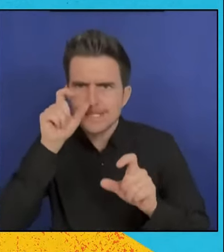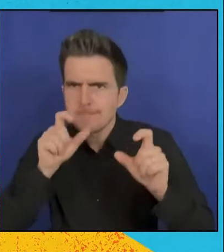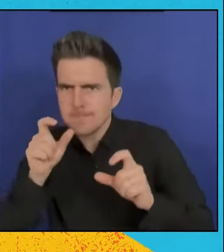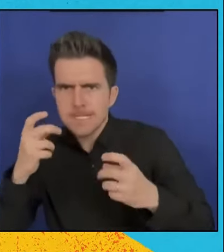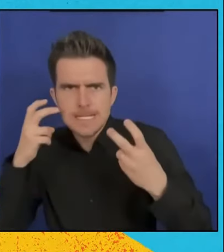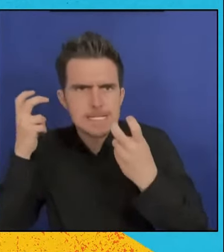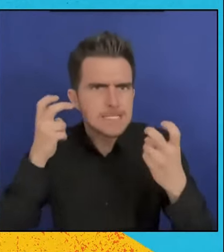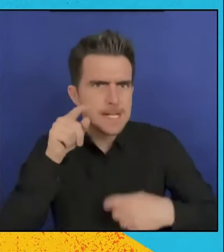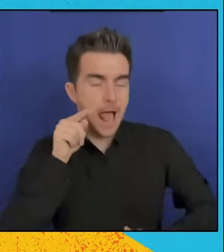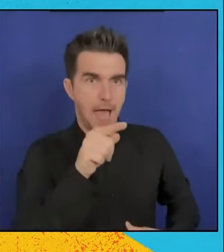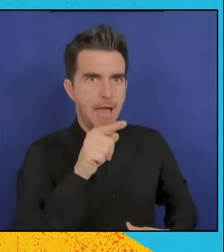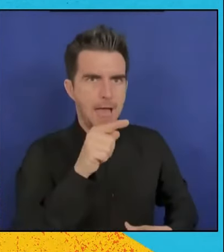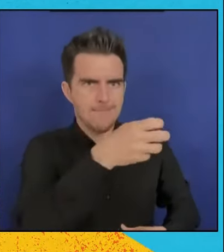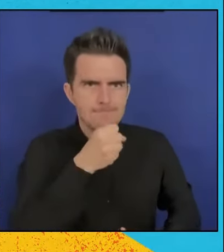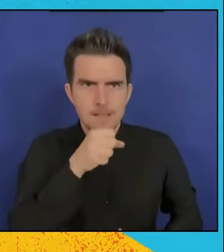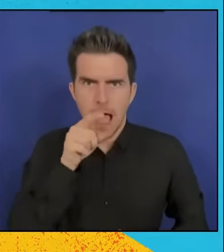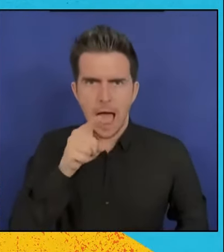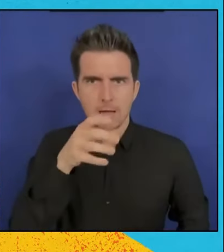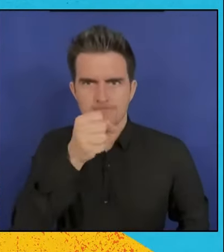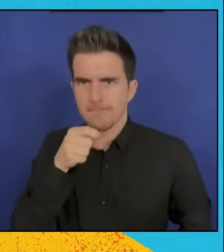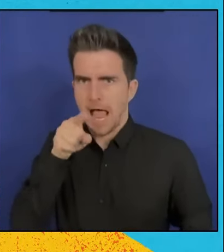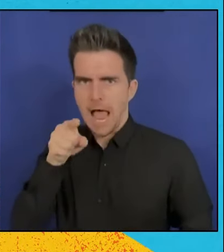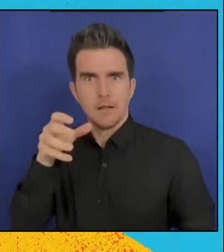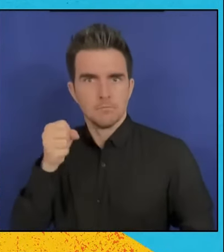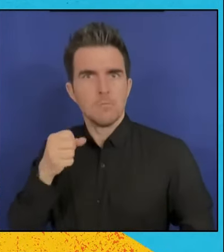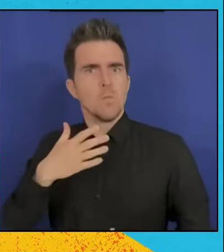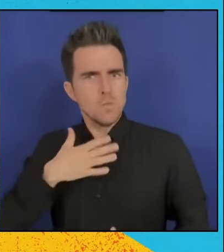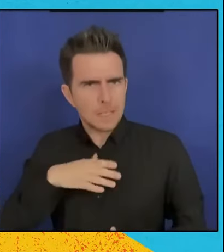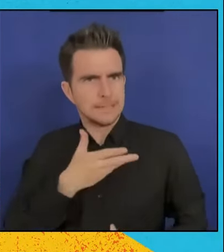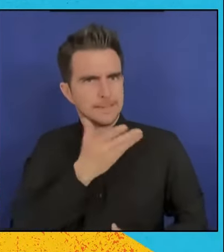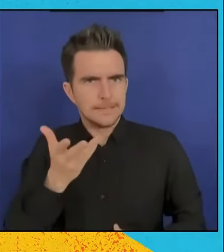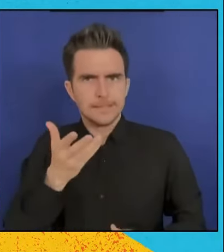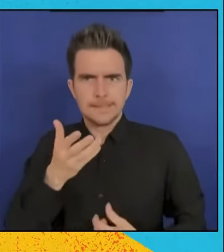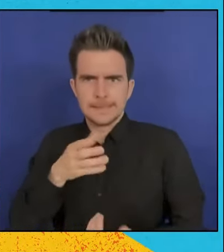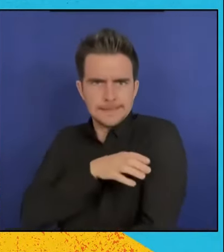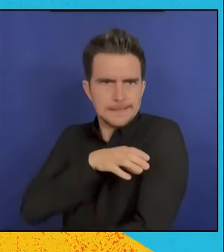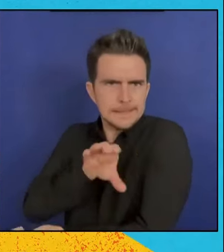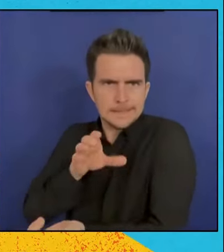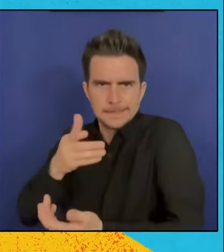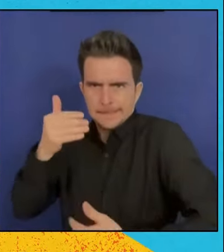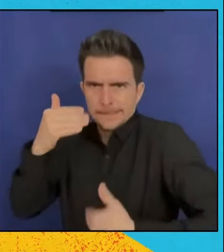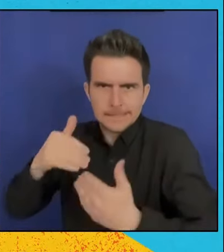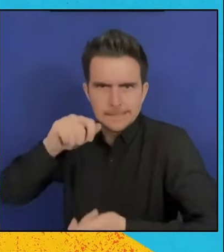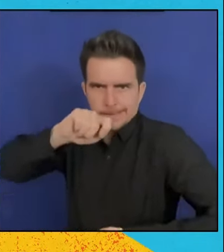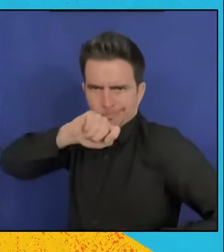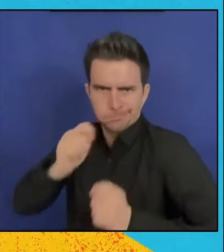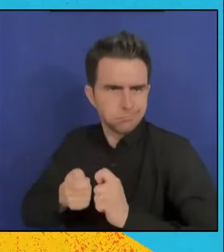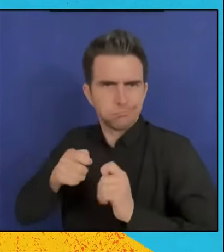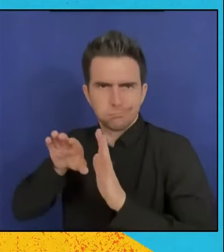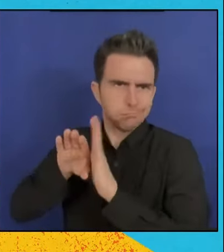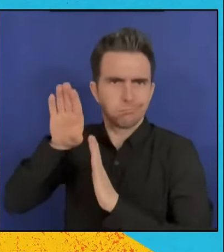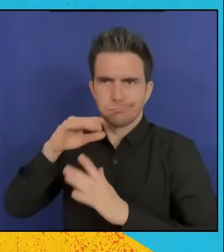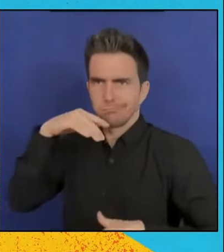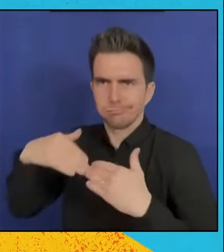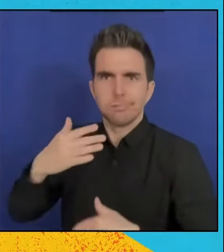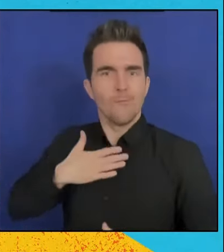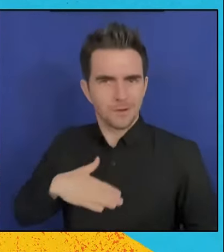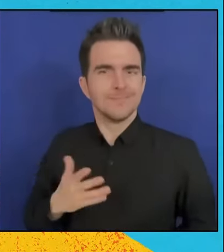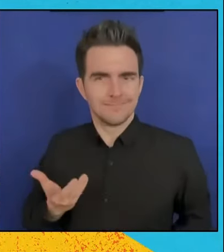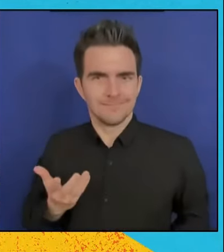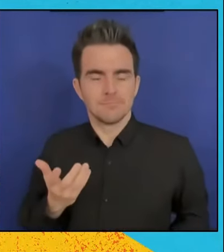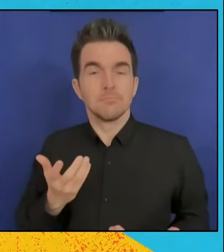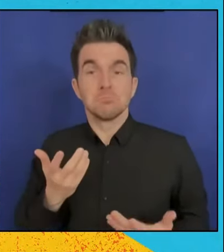can be environmental science, it can be land use management, it can be a question about mobility in your neighborhood, or indeed recycling and